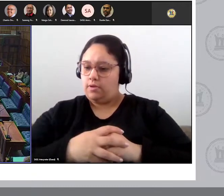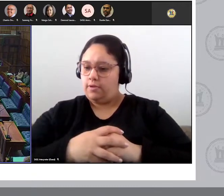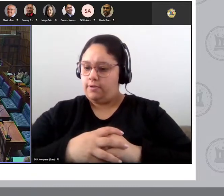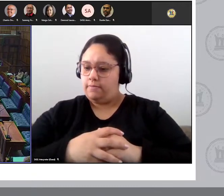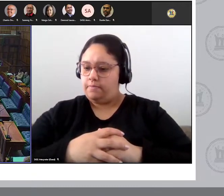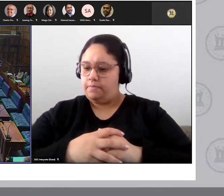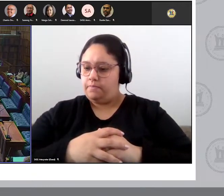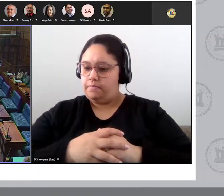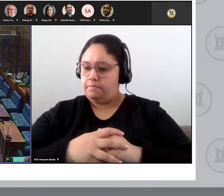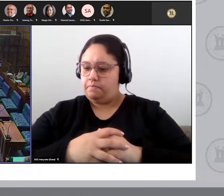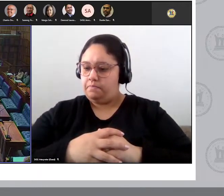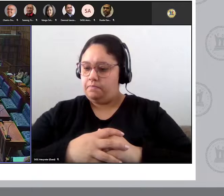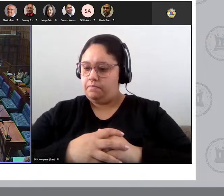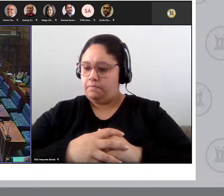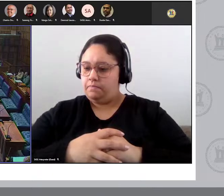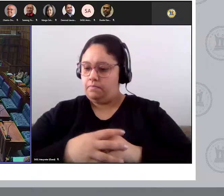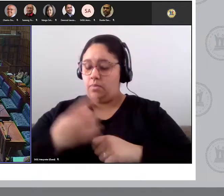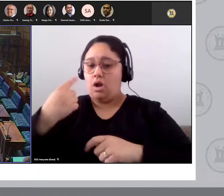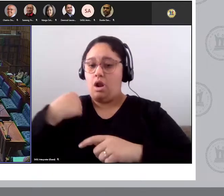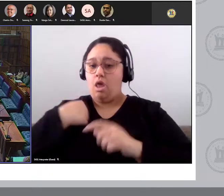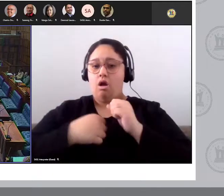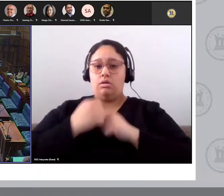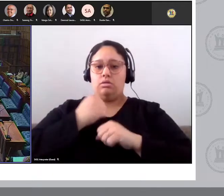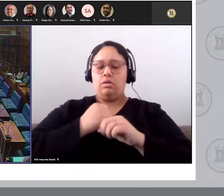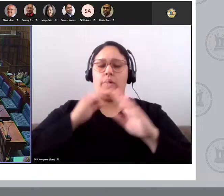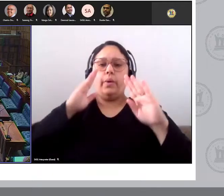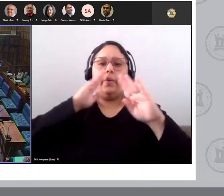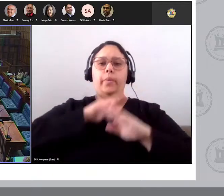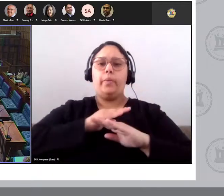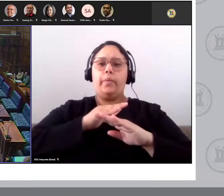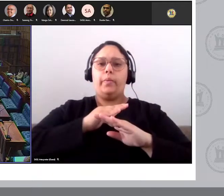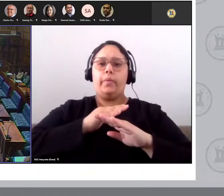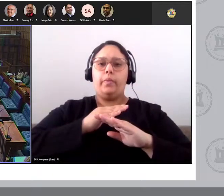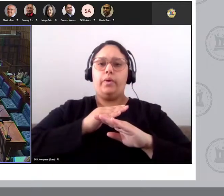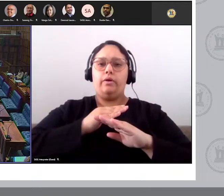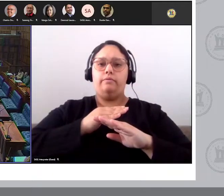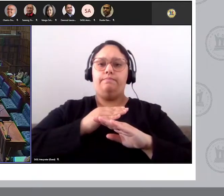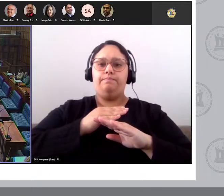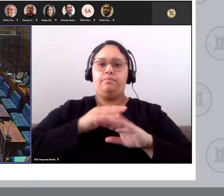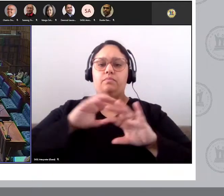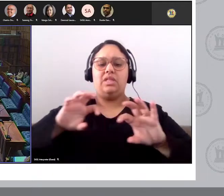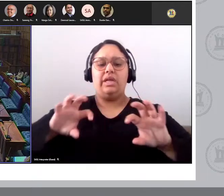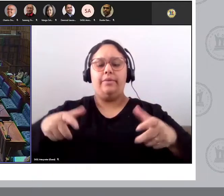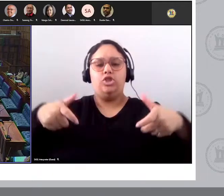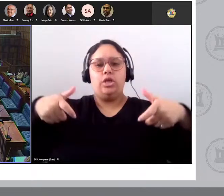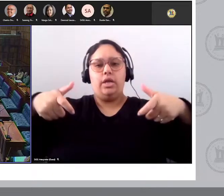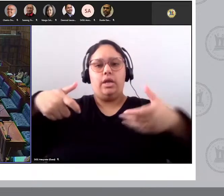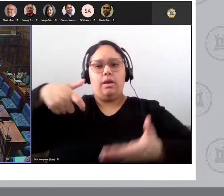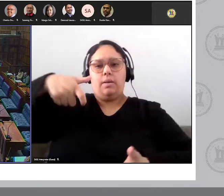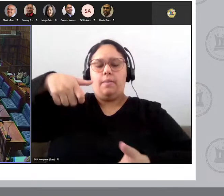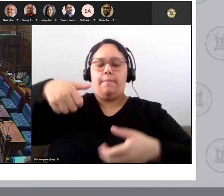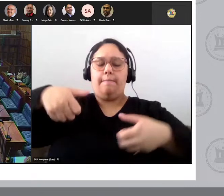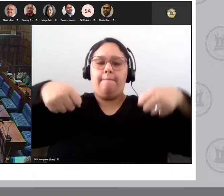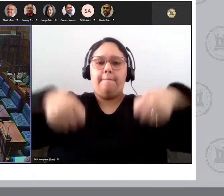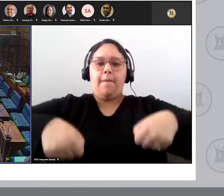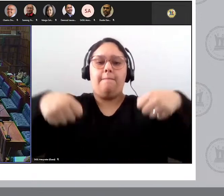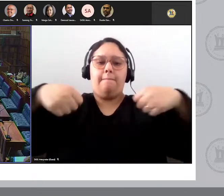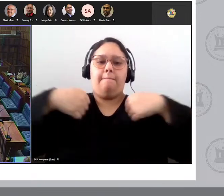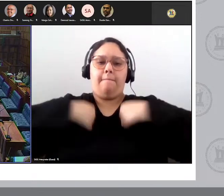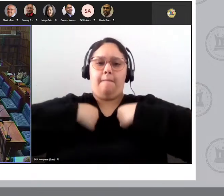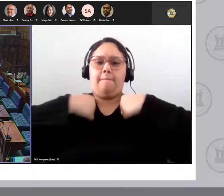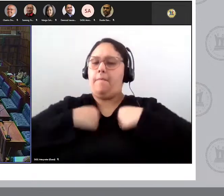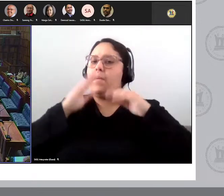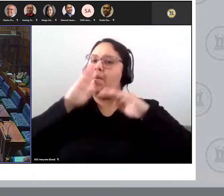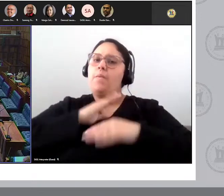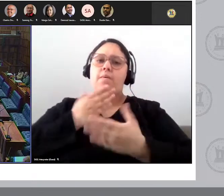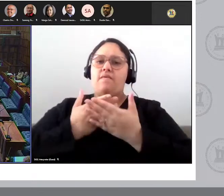last year, there was no defibrillator, I'm probably pronouncing that wrong, available at the WCPP. And I wanted to ask